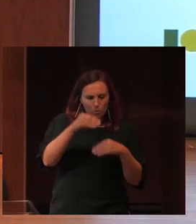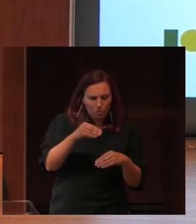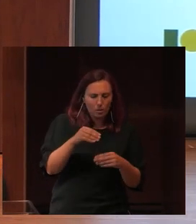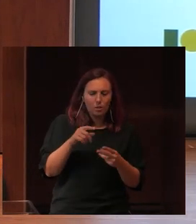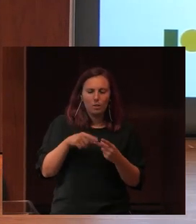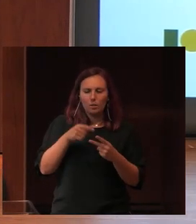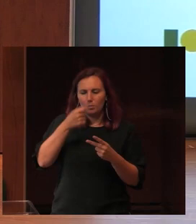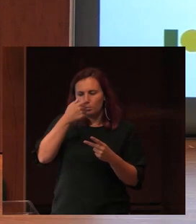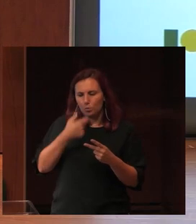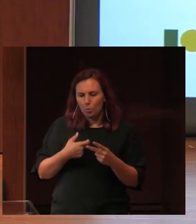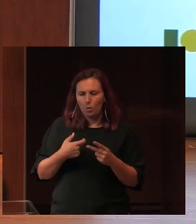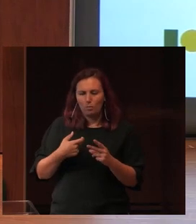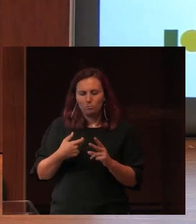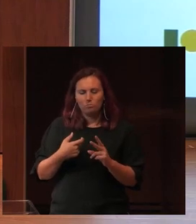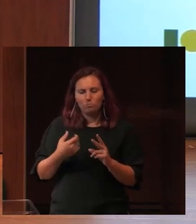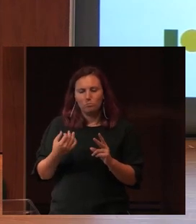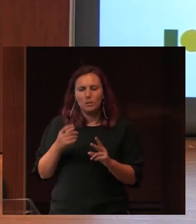in